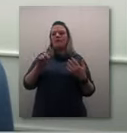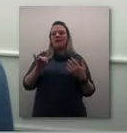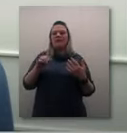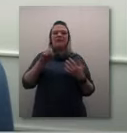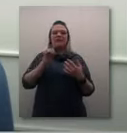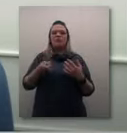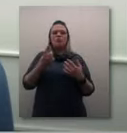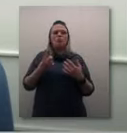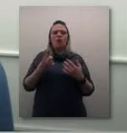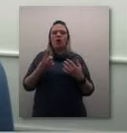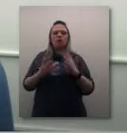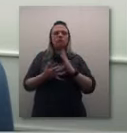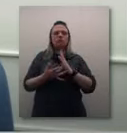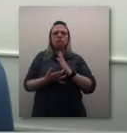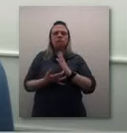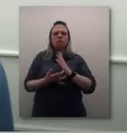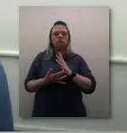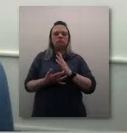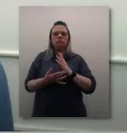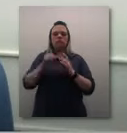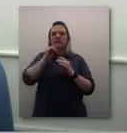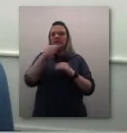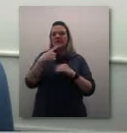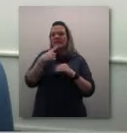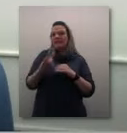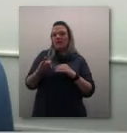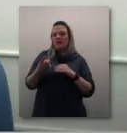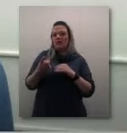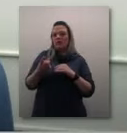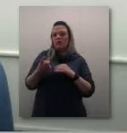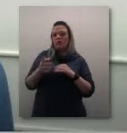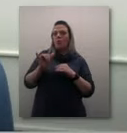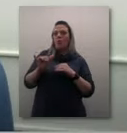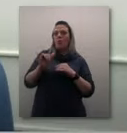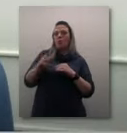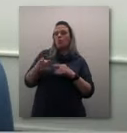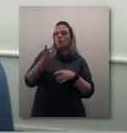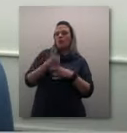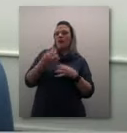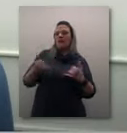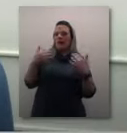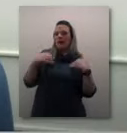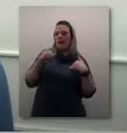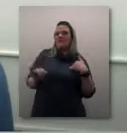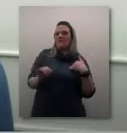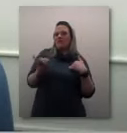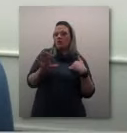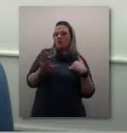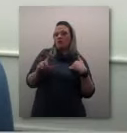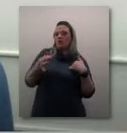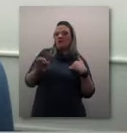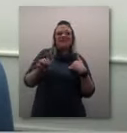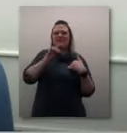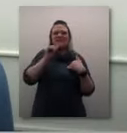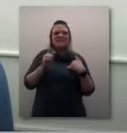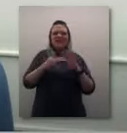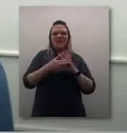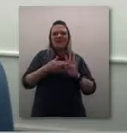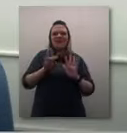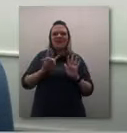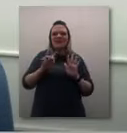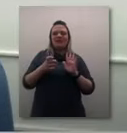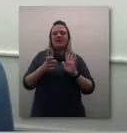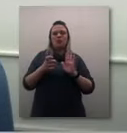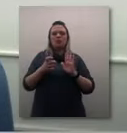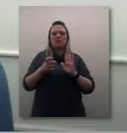tell you if somebody at that point in time is infected with COVID-19. It's not a diagnostic test. Right